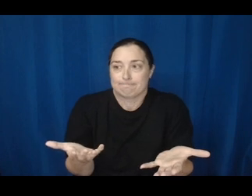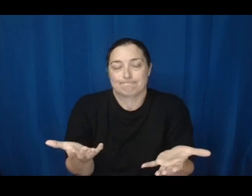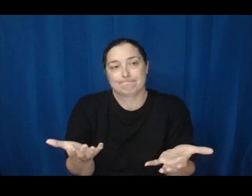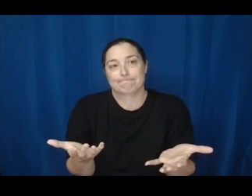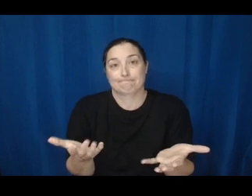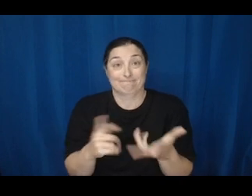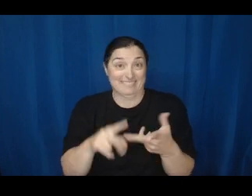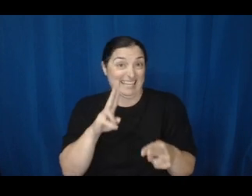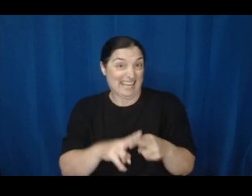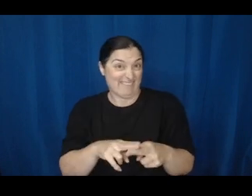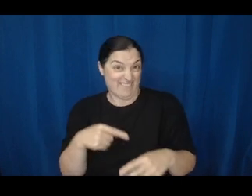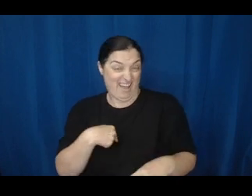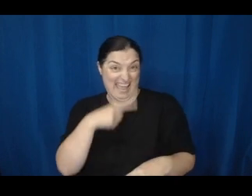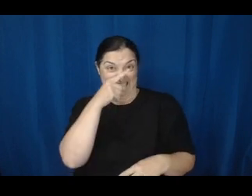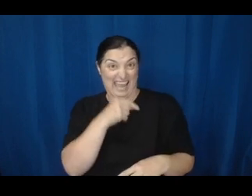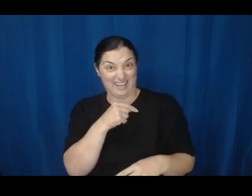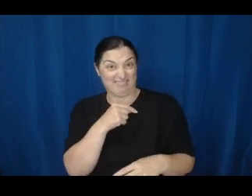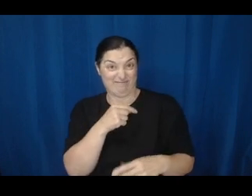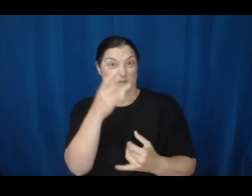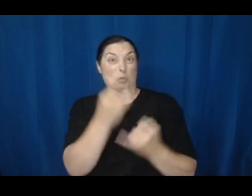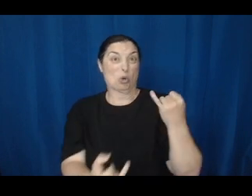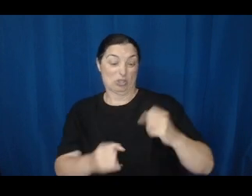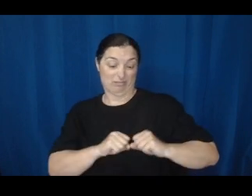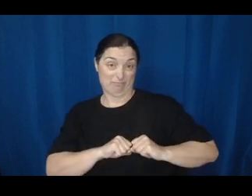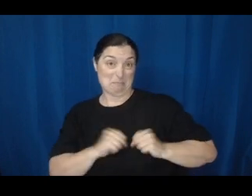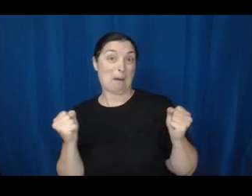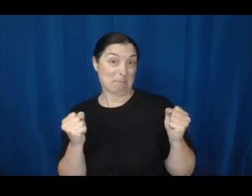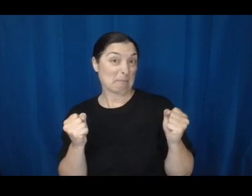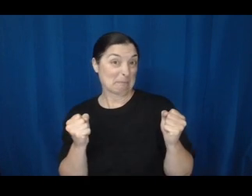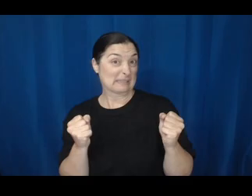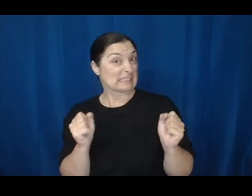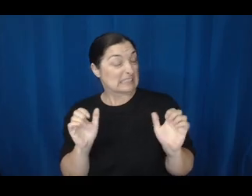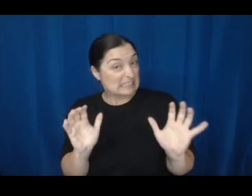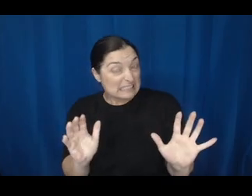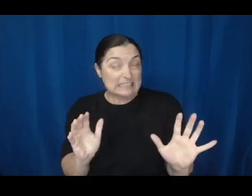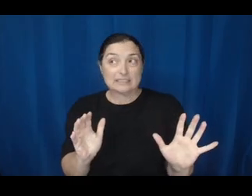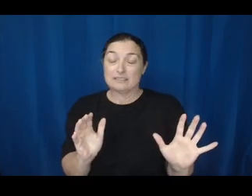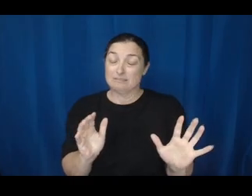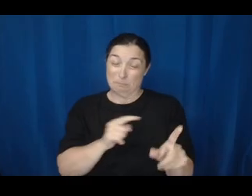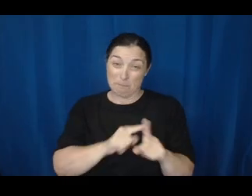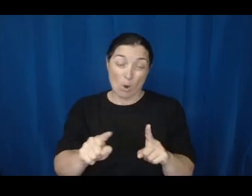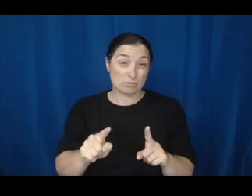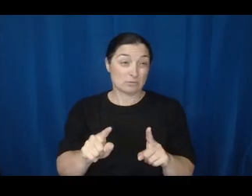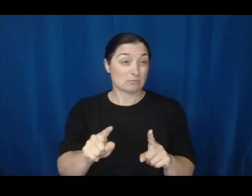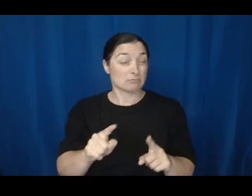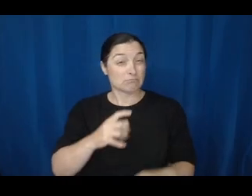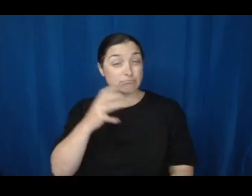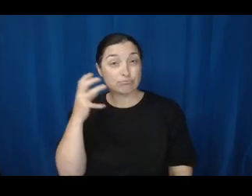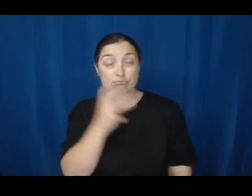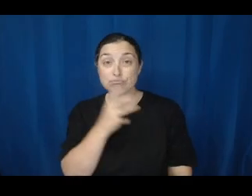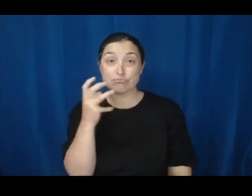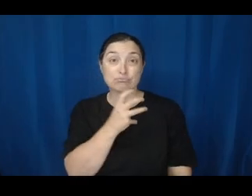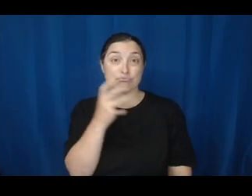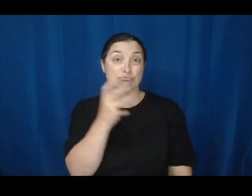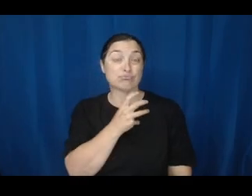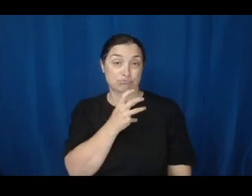break your heart a little bit further, let's take a look at this, probably the most painful part of our national situation here. So